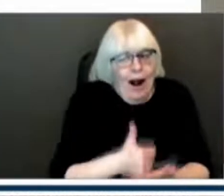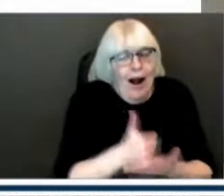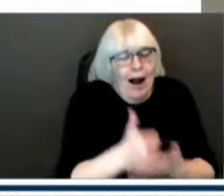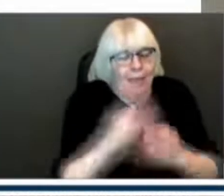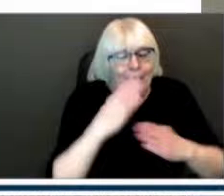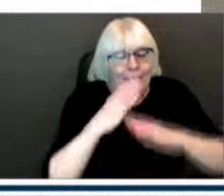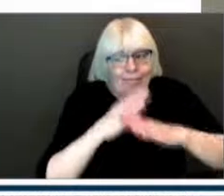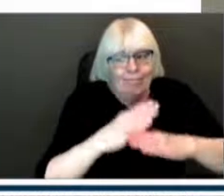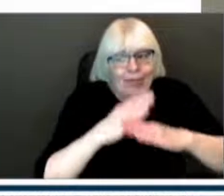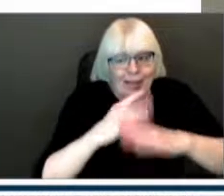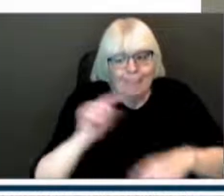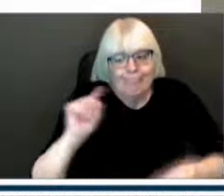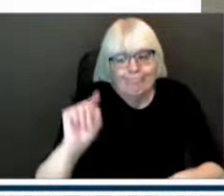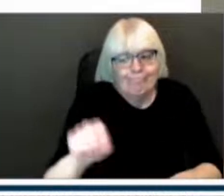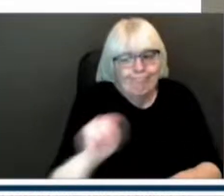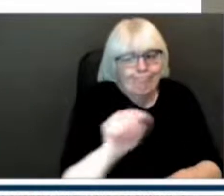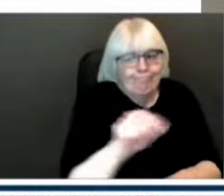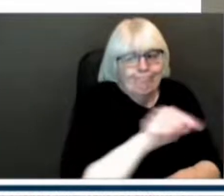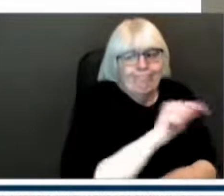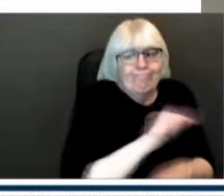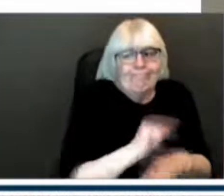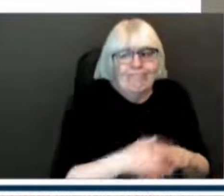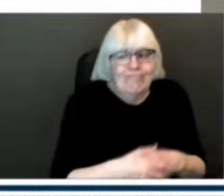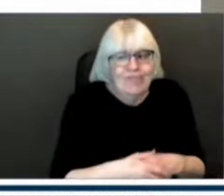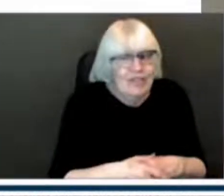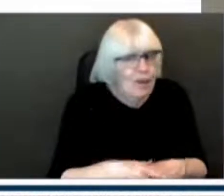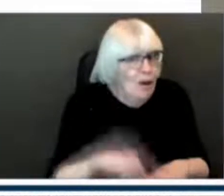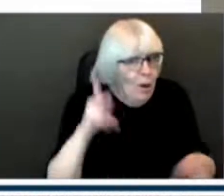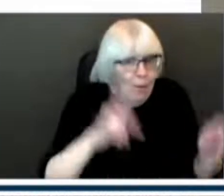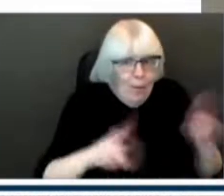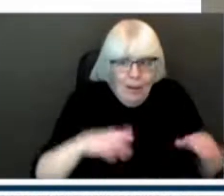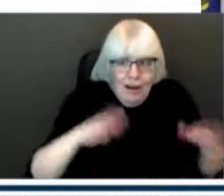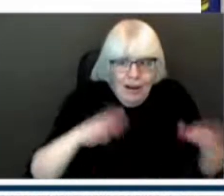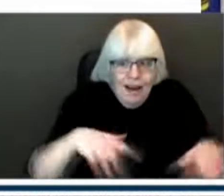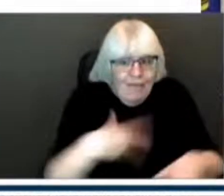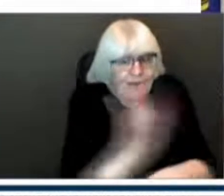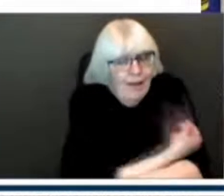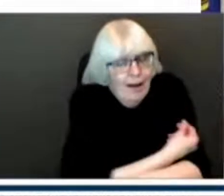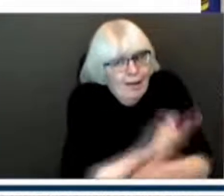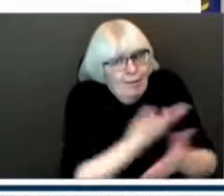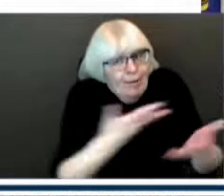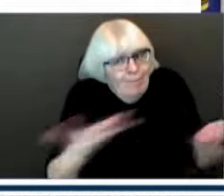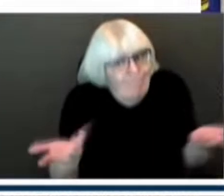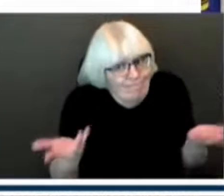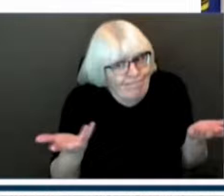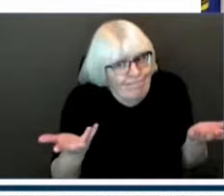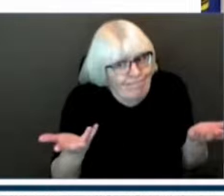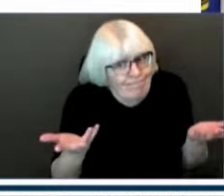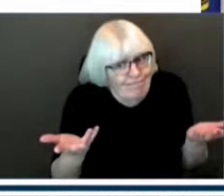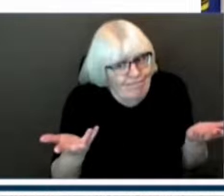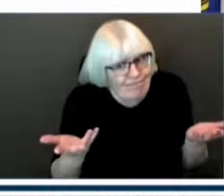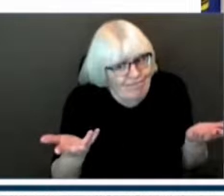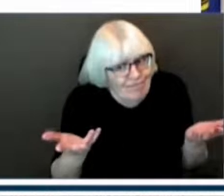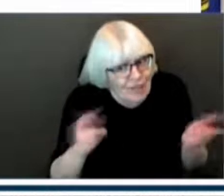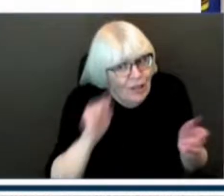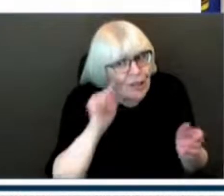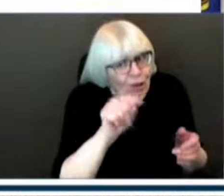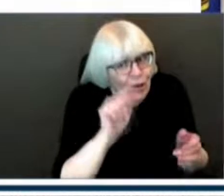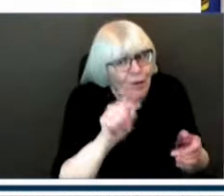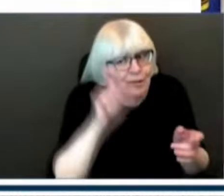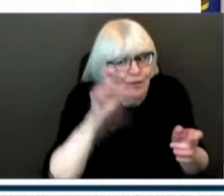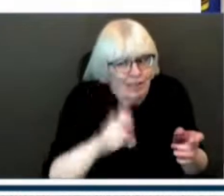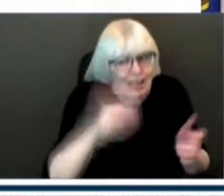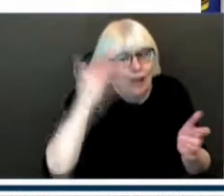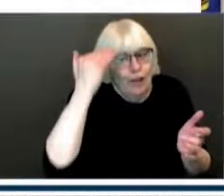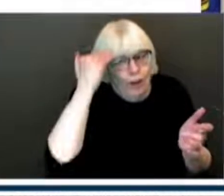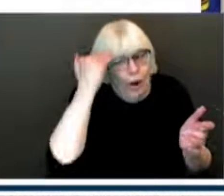around you, and I want those who aren't vaccinated to hear that. Go ahead, Tim, with your follow-up. Yeah, I guess along the same sort of lines, but not